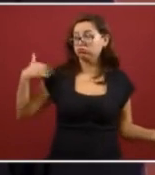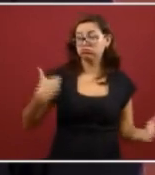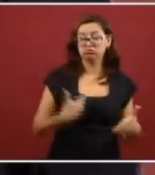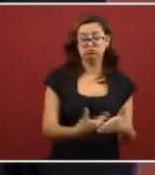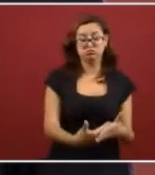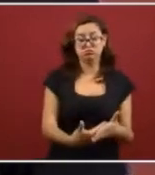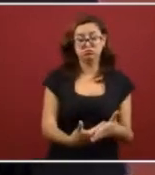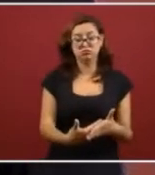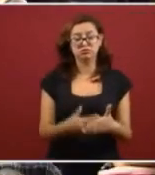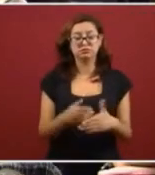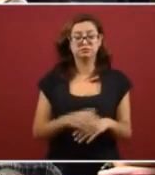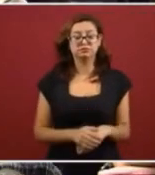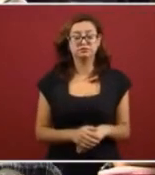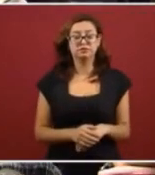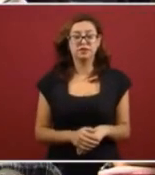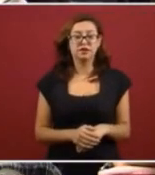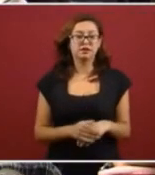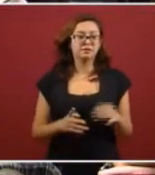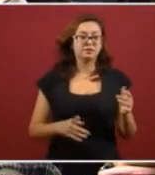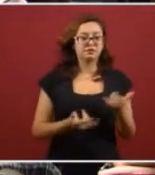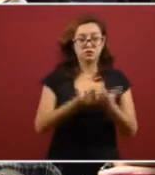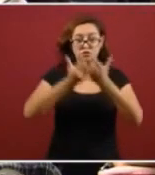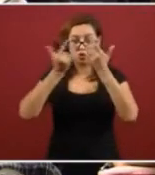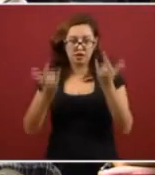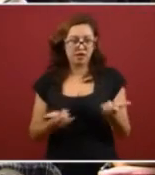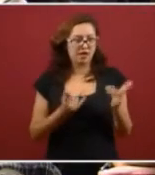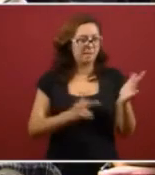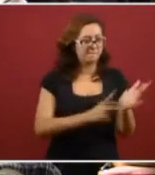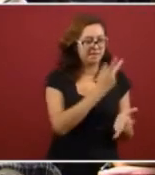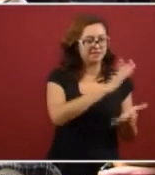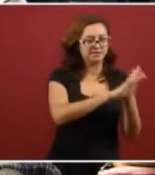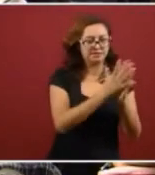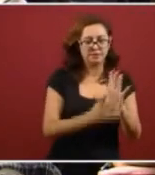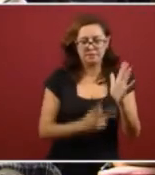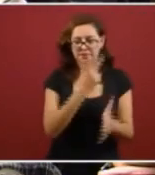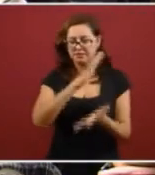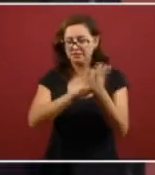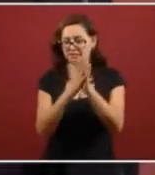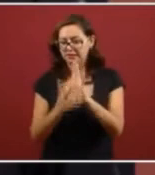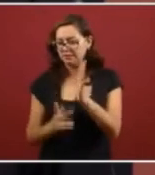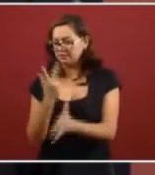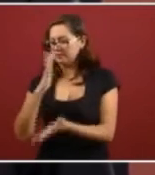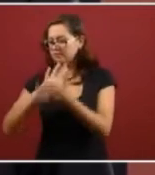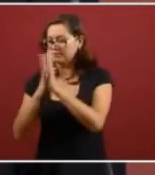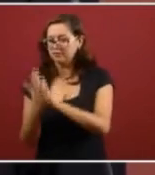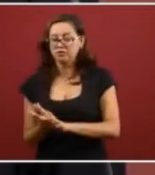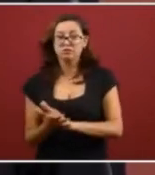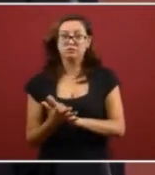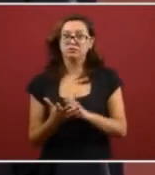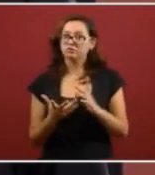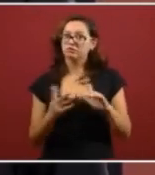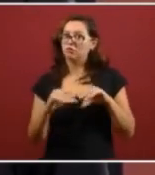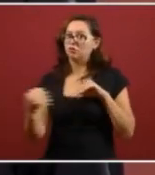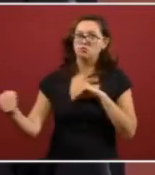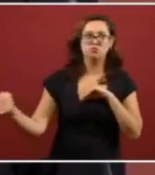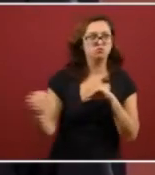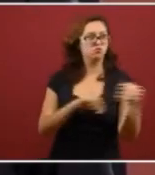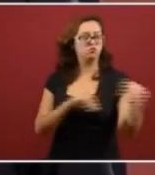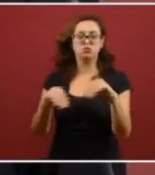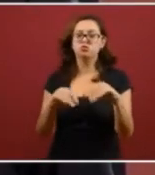history of en politics in Mexico. In the three transformations, muchos movimientos. There have been many